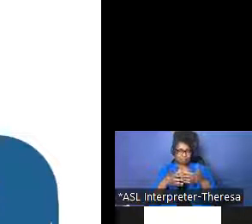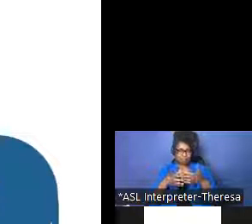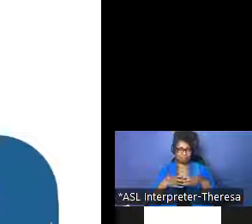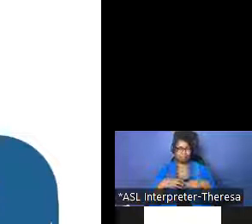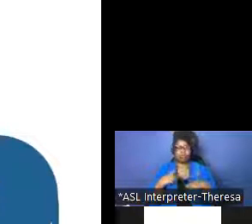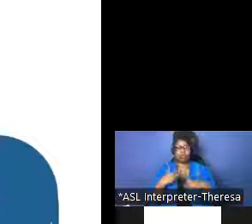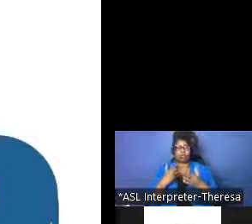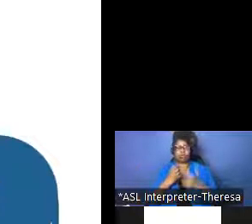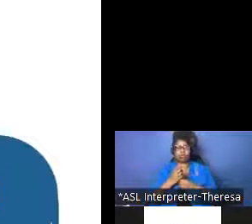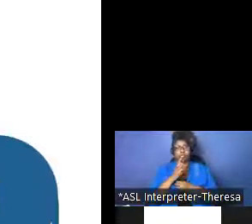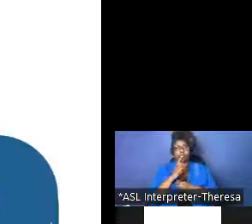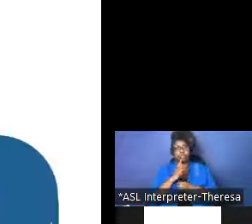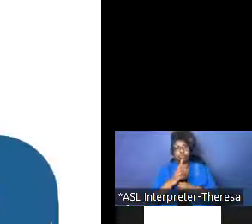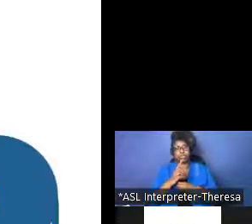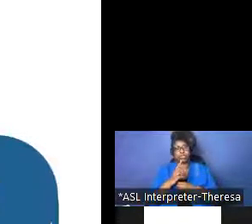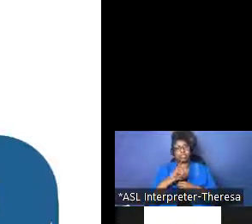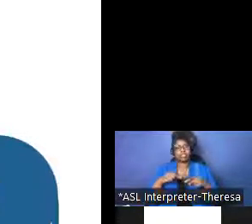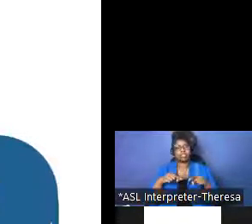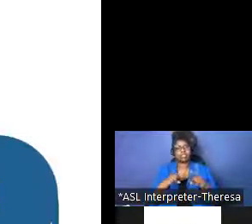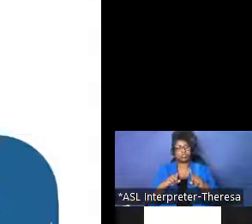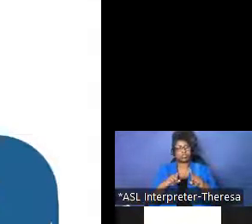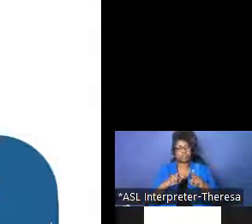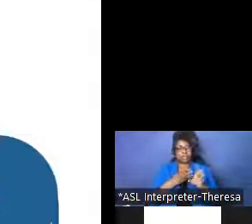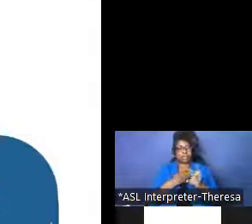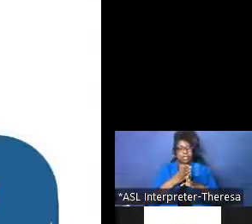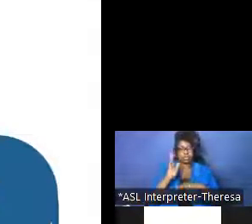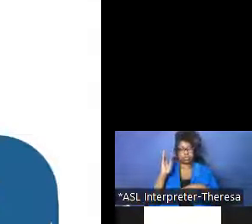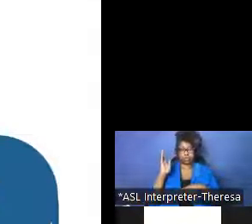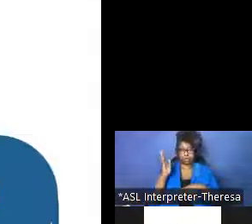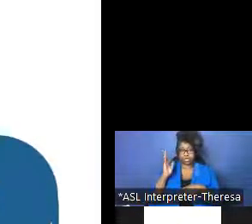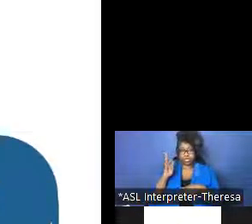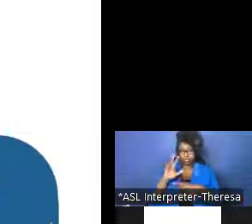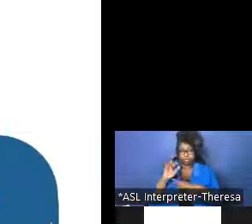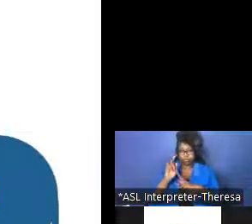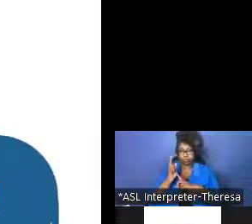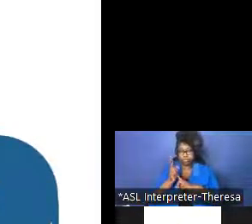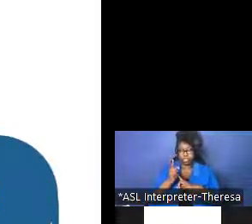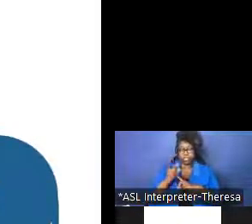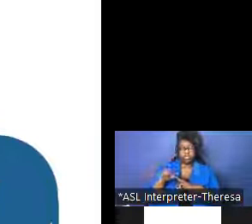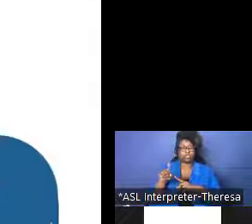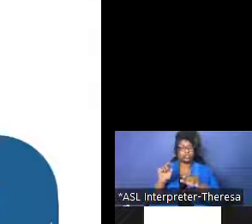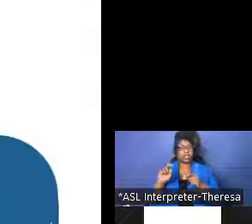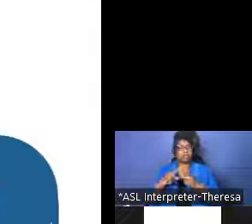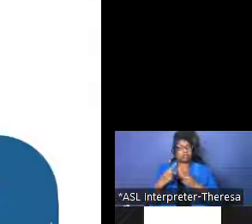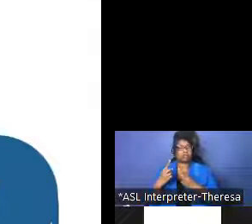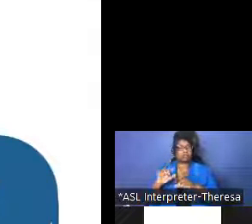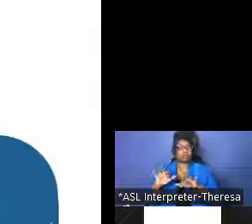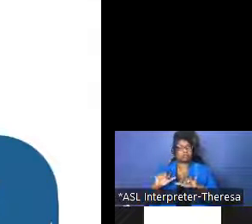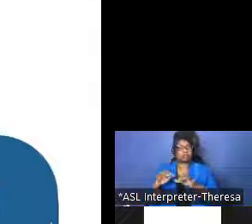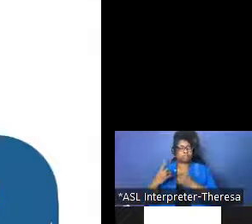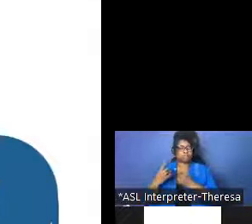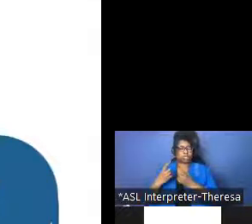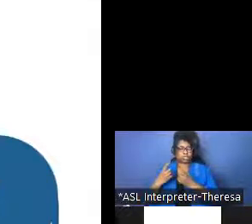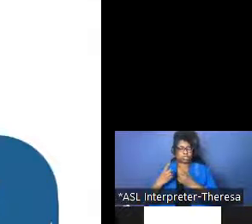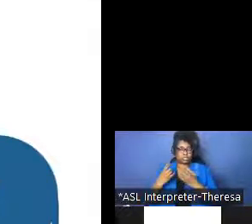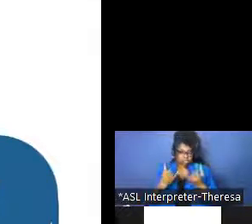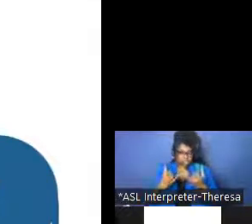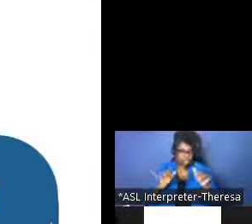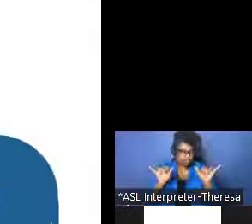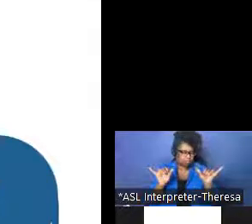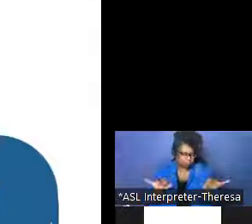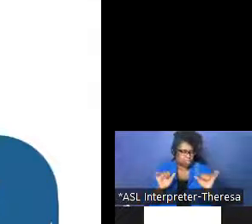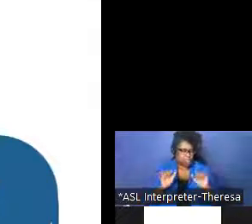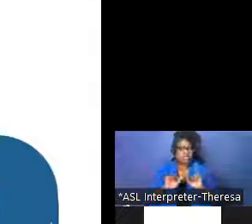want to make sure that, during the main presentation, we were able to submit questions in the chat, and we can still do that in the breakout session as